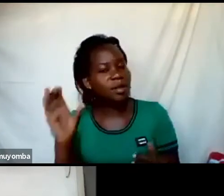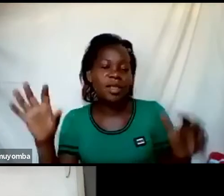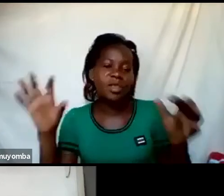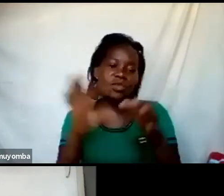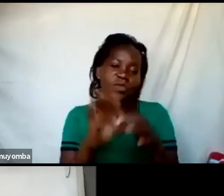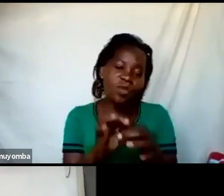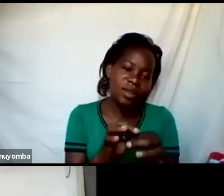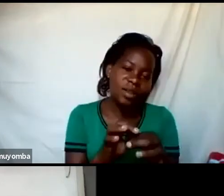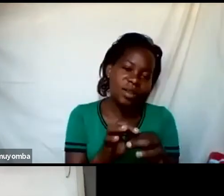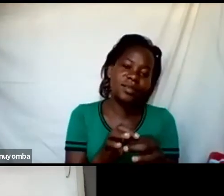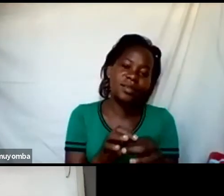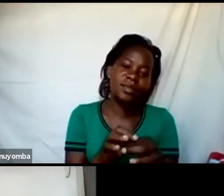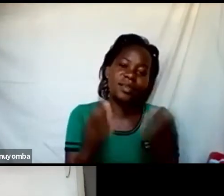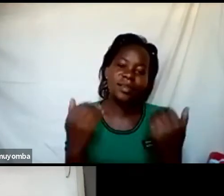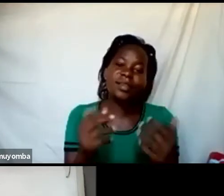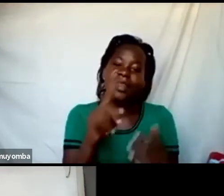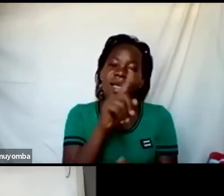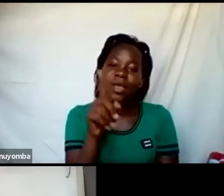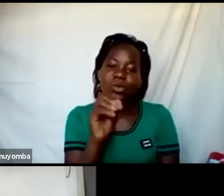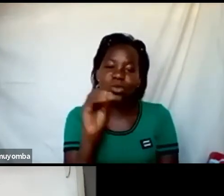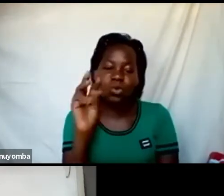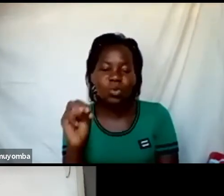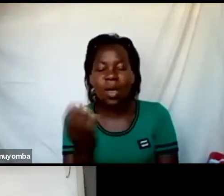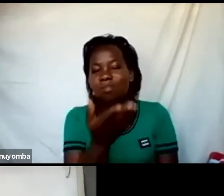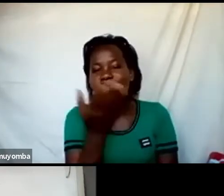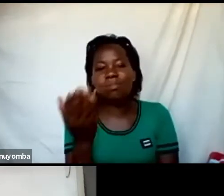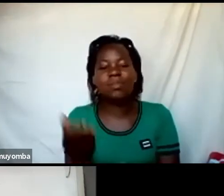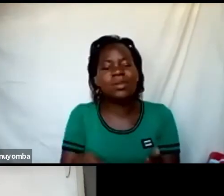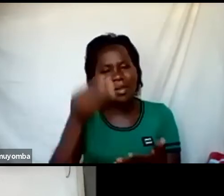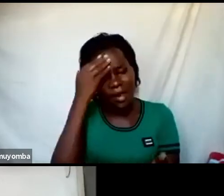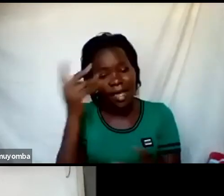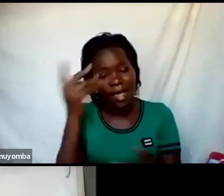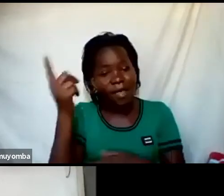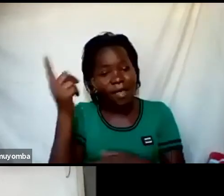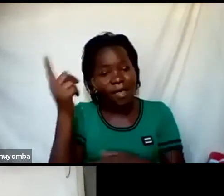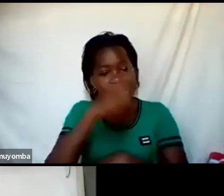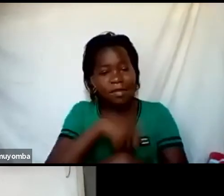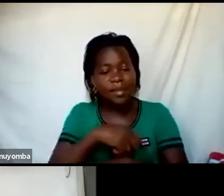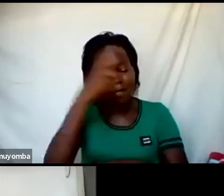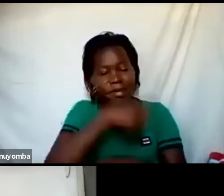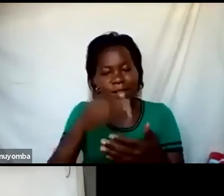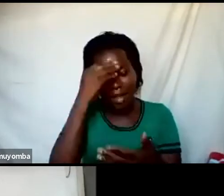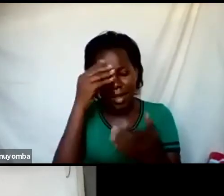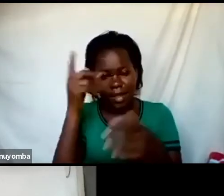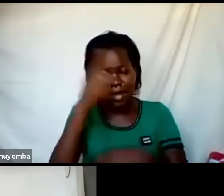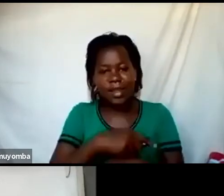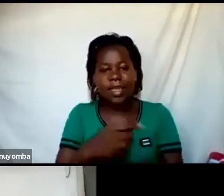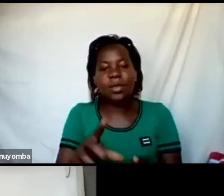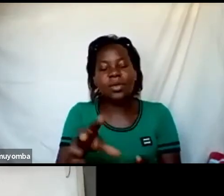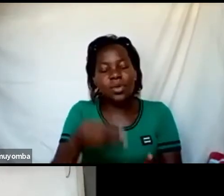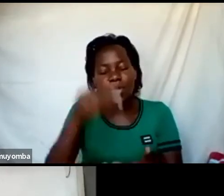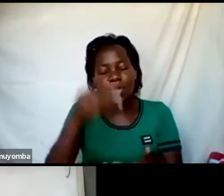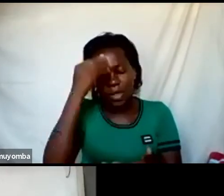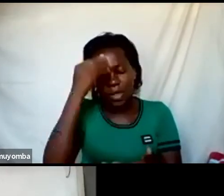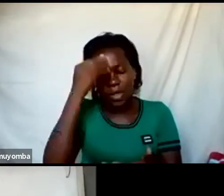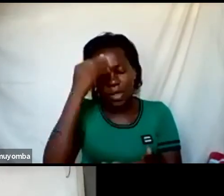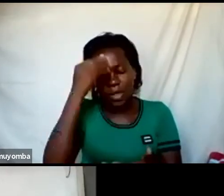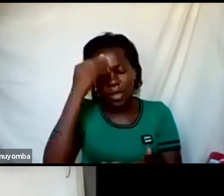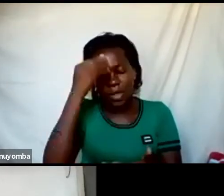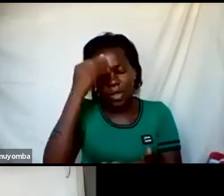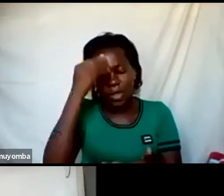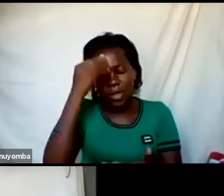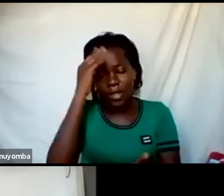now Zoom is all over you learn. So every day is a learning day and you pick up something and you may find it useful for your